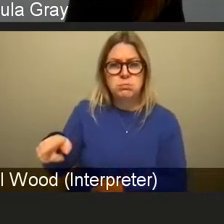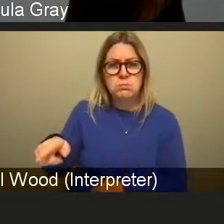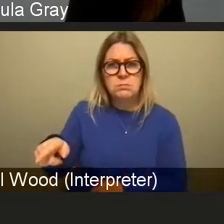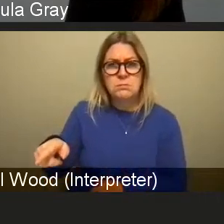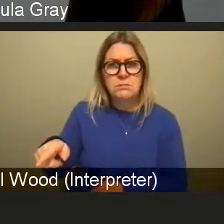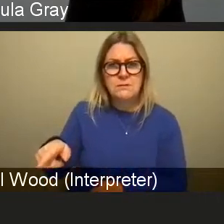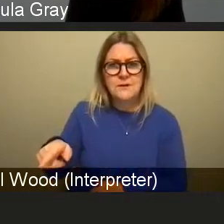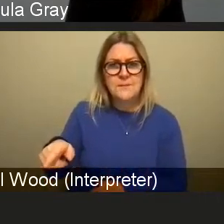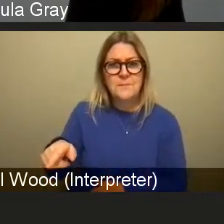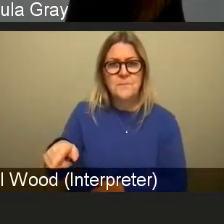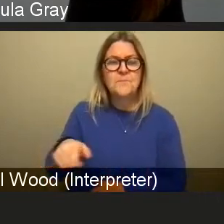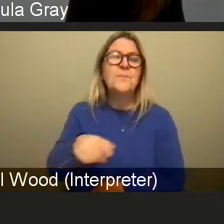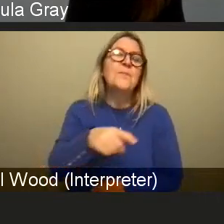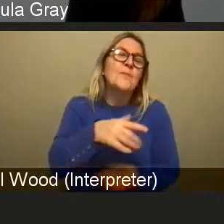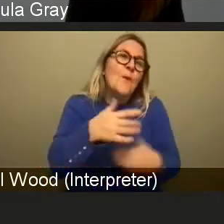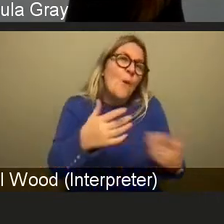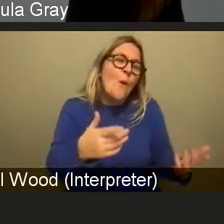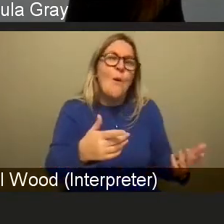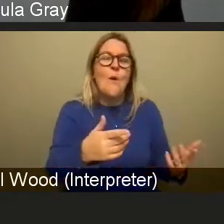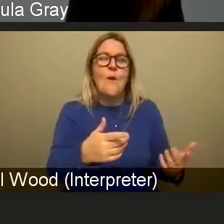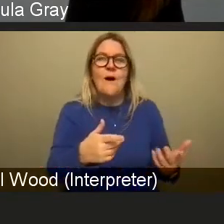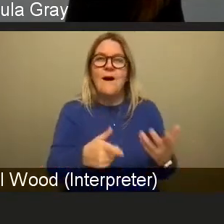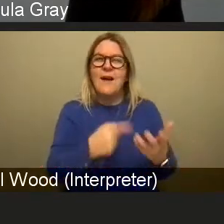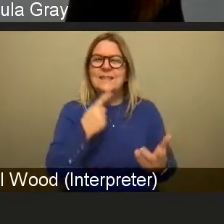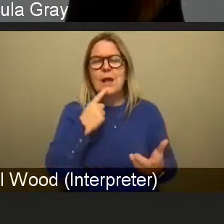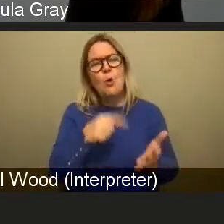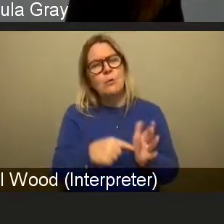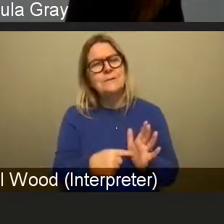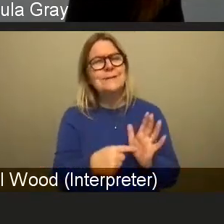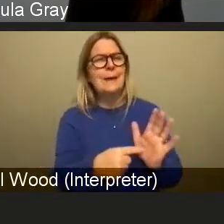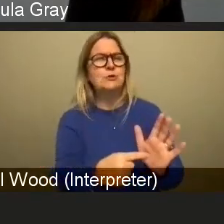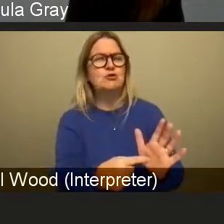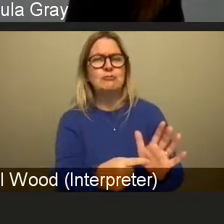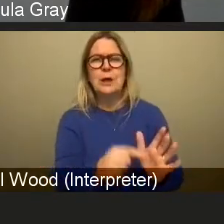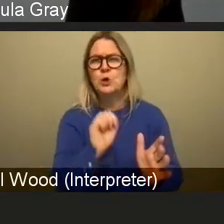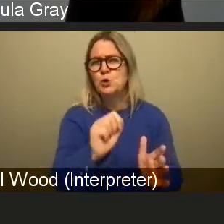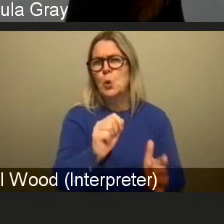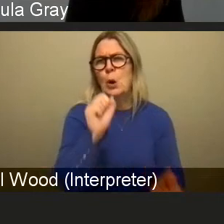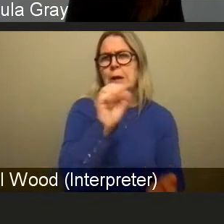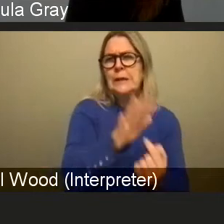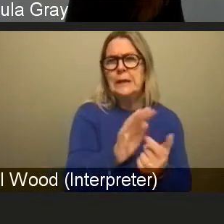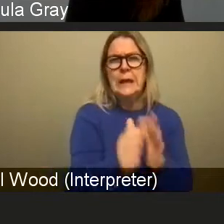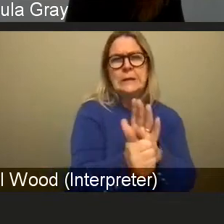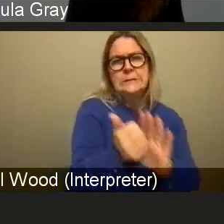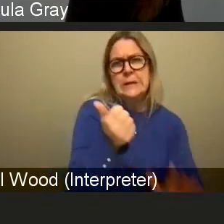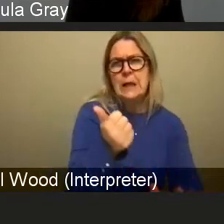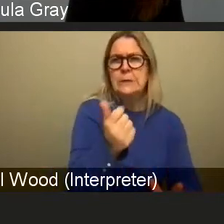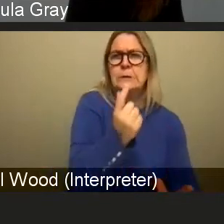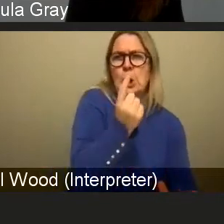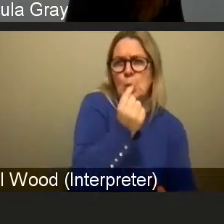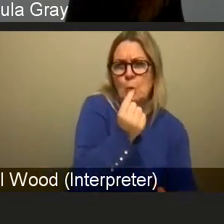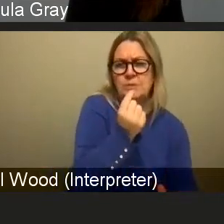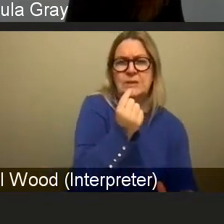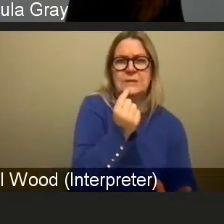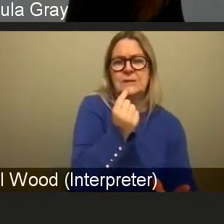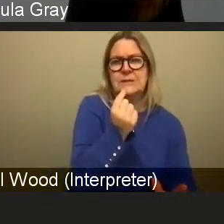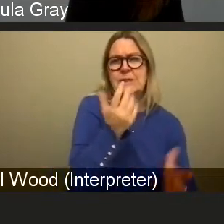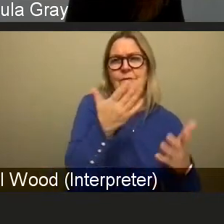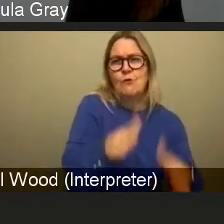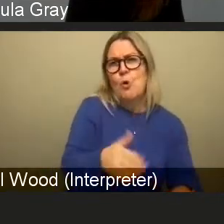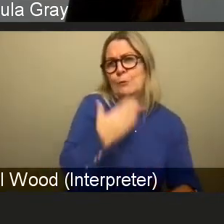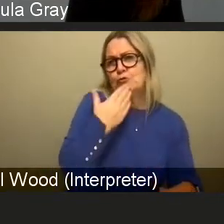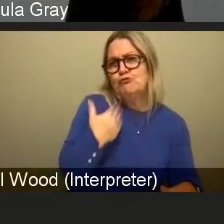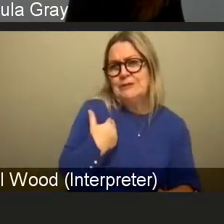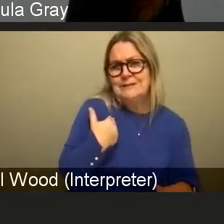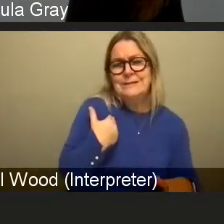demonstrate the key skills and competencies with reference to your most recent employment. If you're a disabled person who, because of the disability